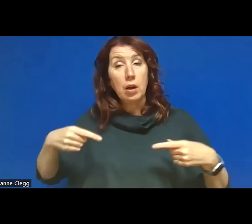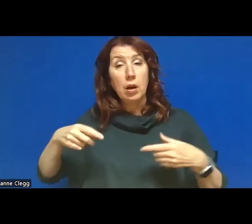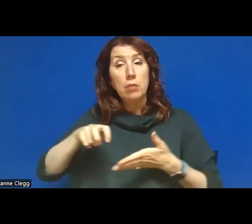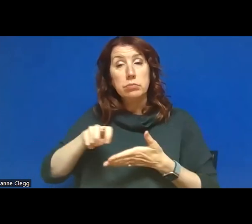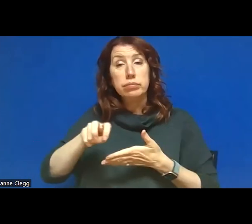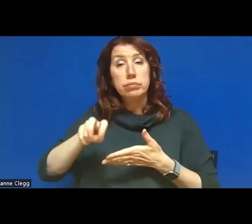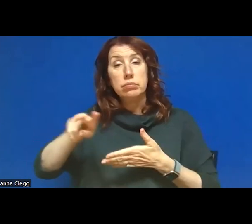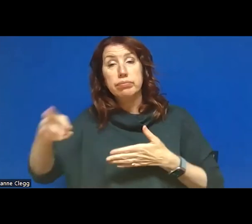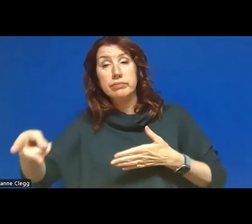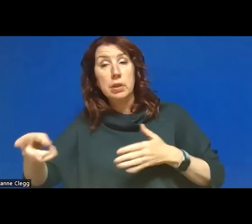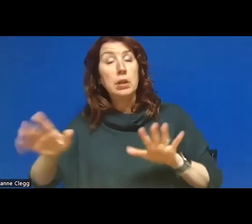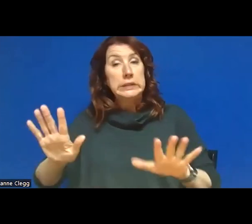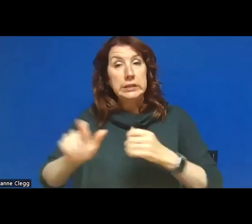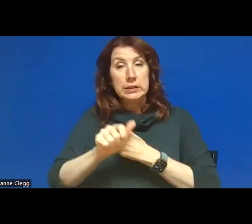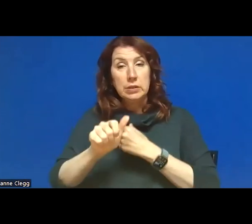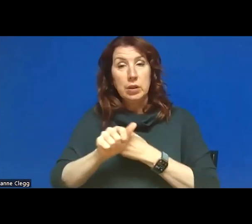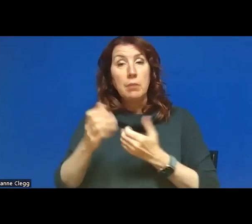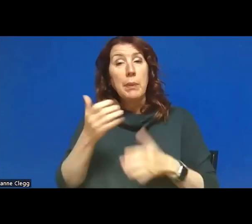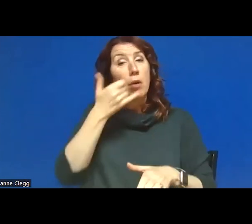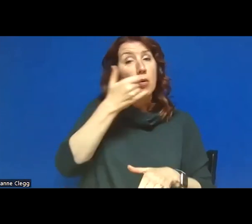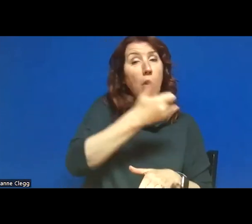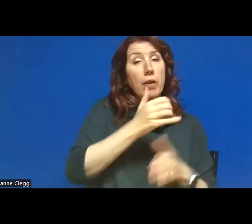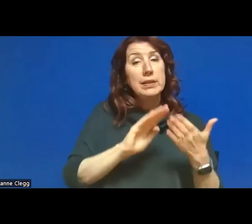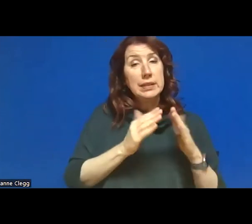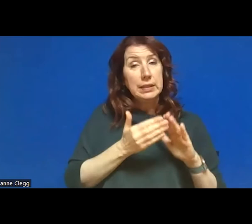city to make sure it's fixed.